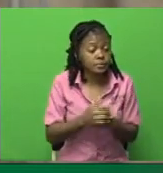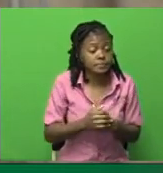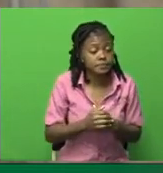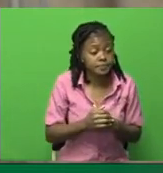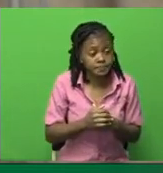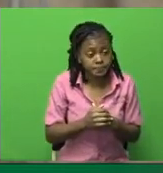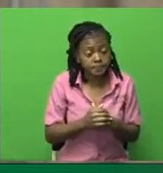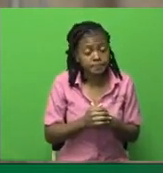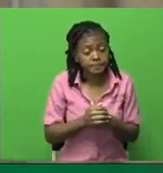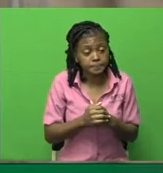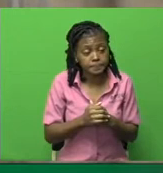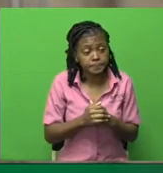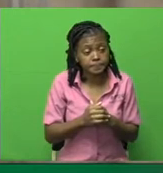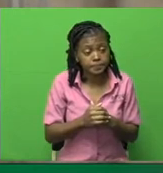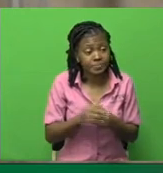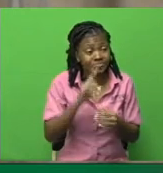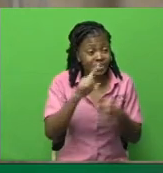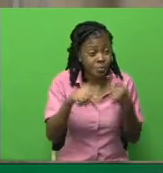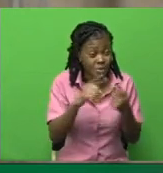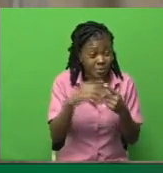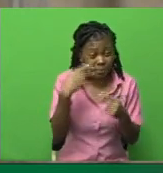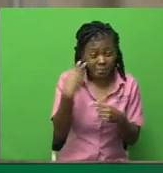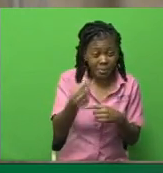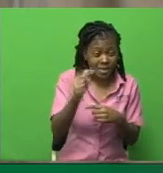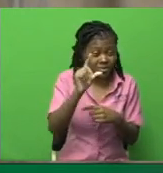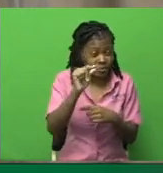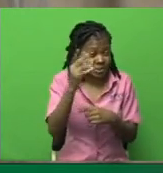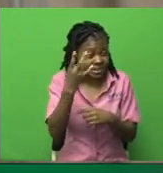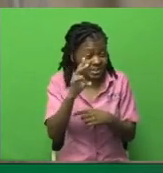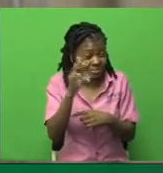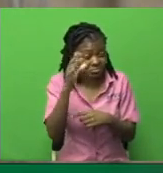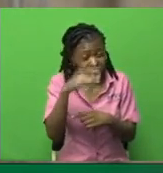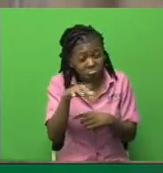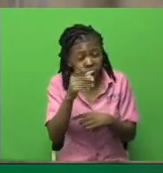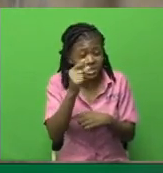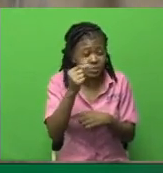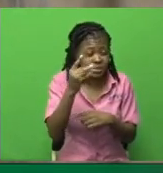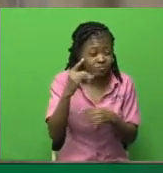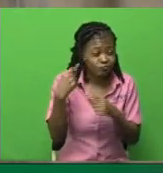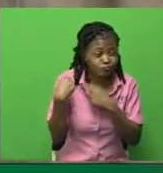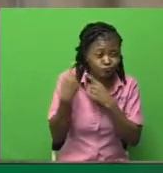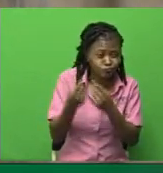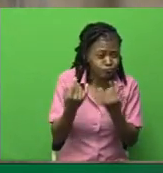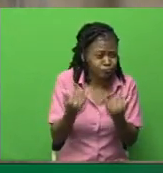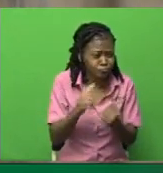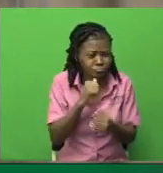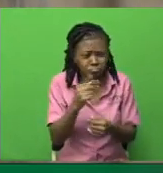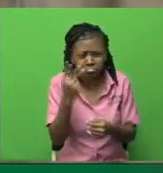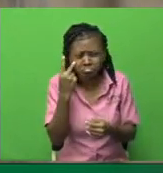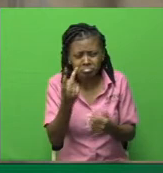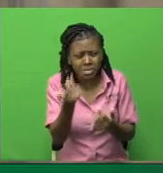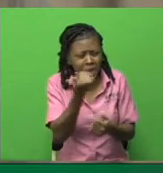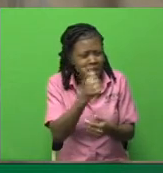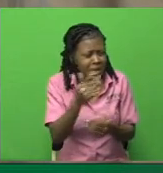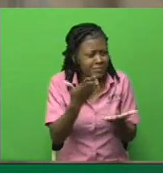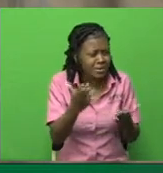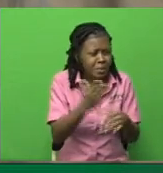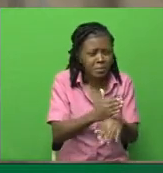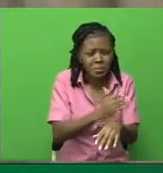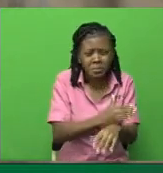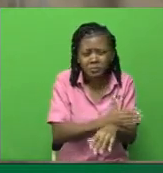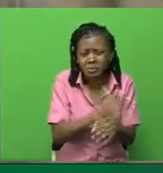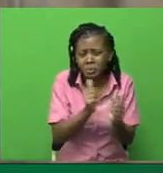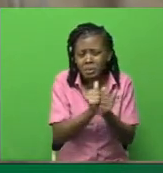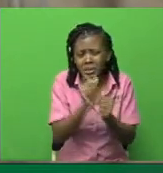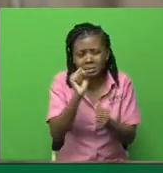since that purchase in 2017-2018 we have not seen an increased capacity in terms of tsct